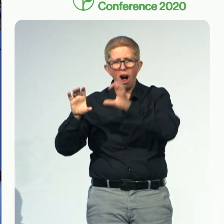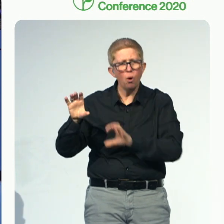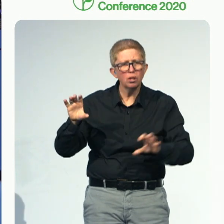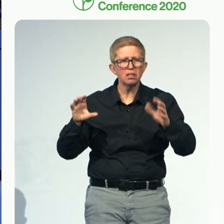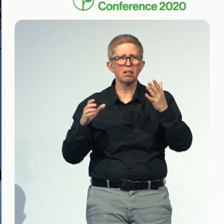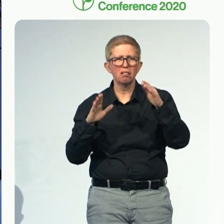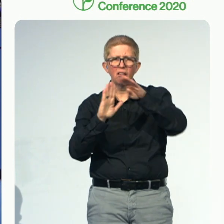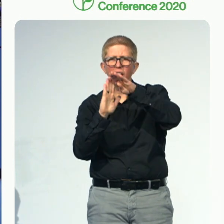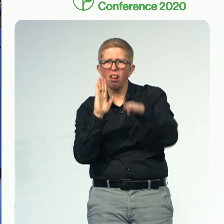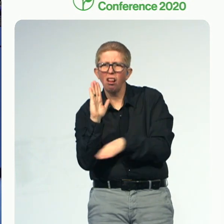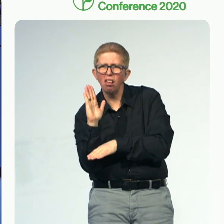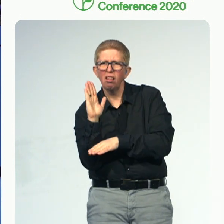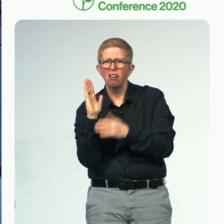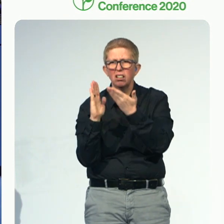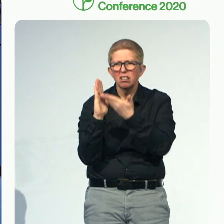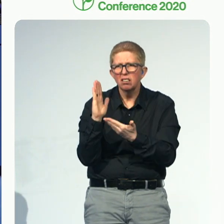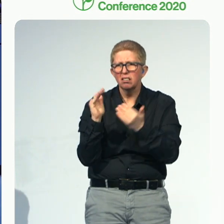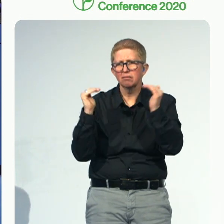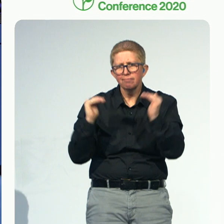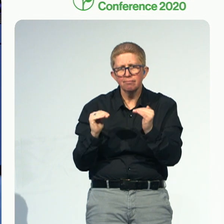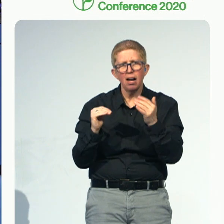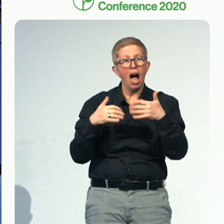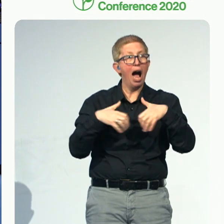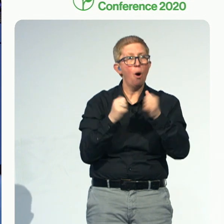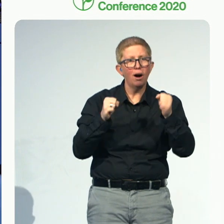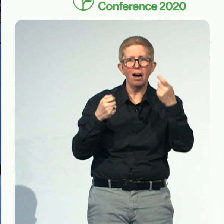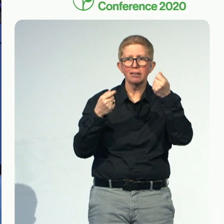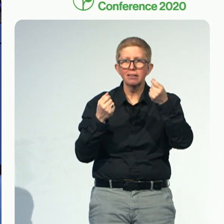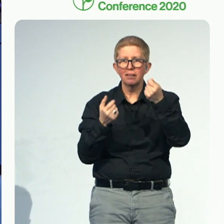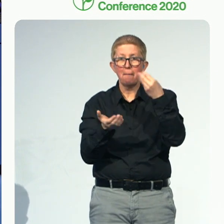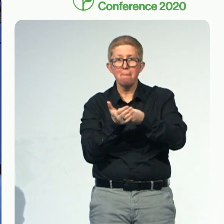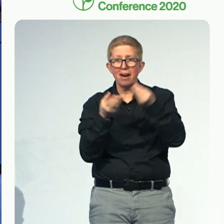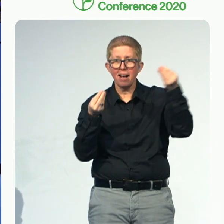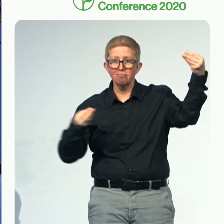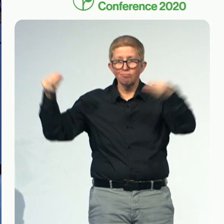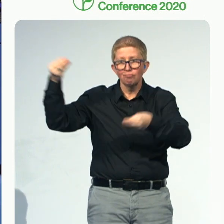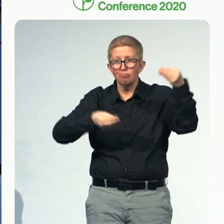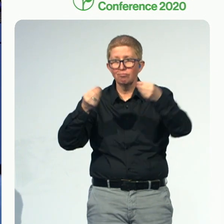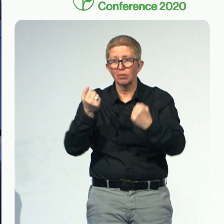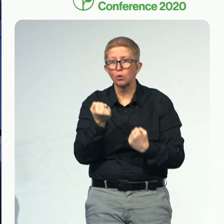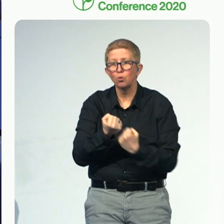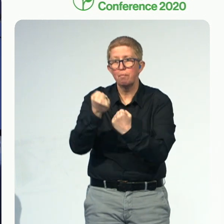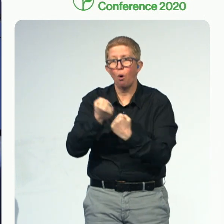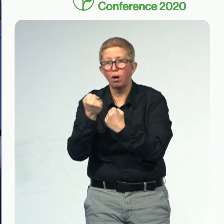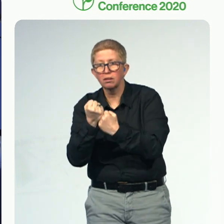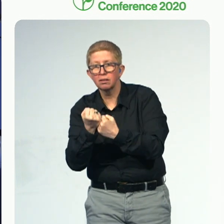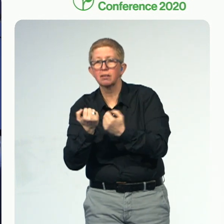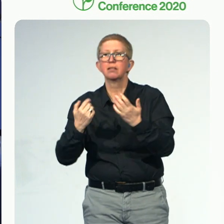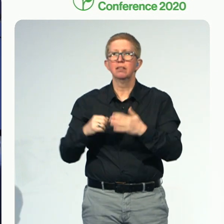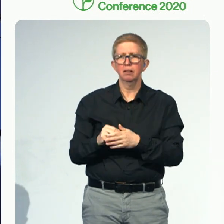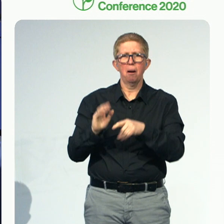particular interest in financing, closing the gap between policy and policy implementation. Thank you,